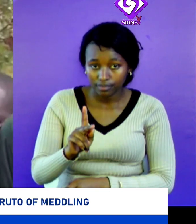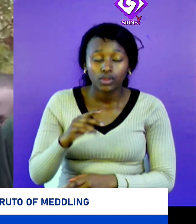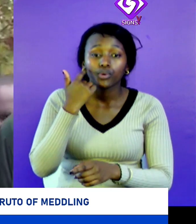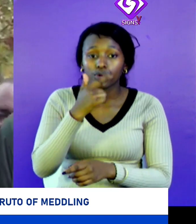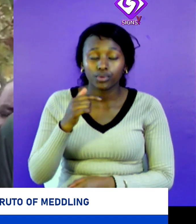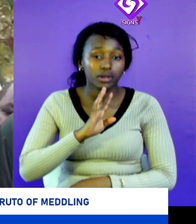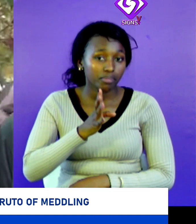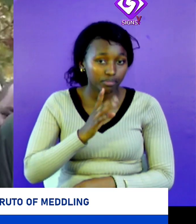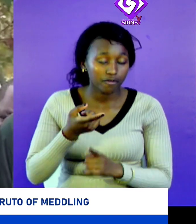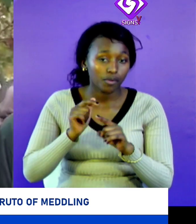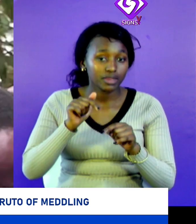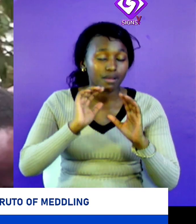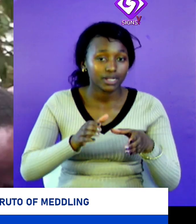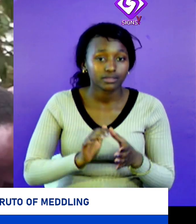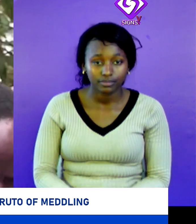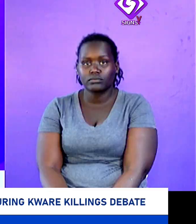party.